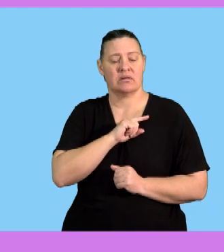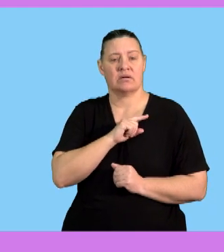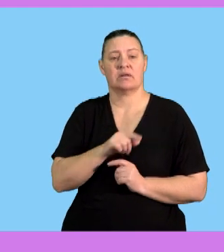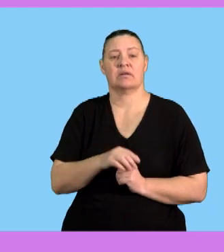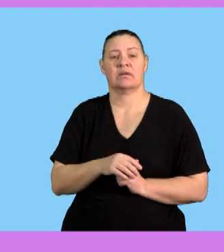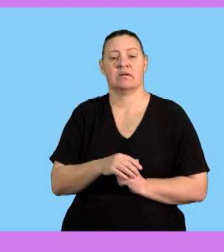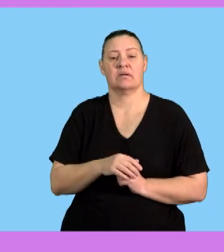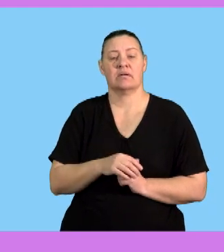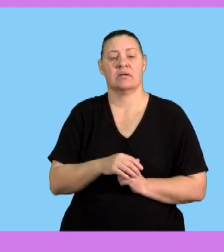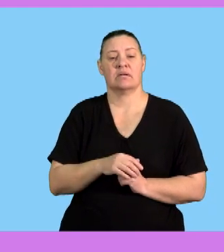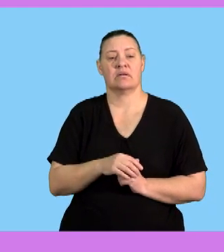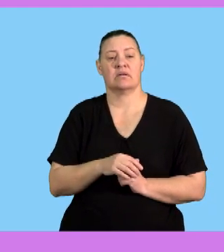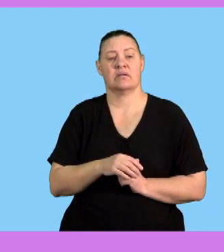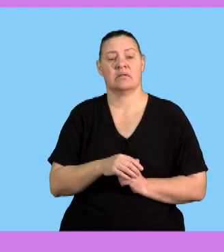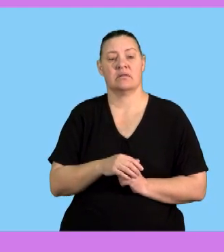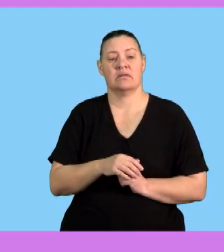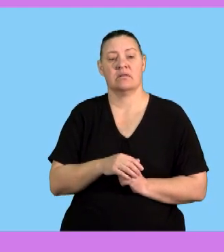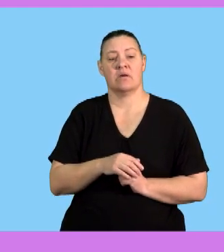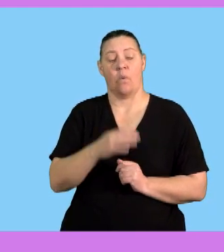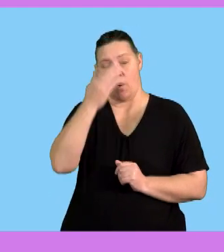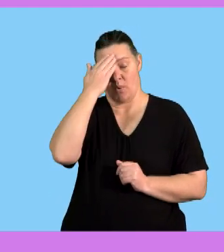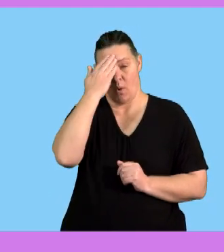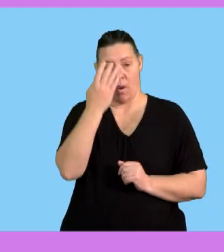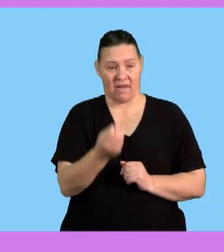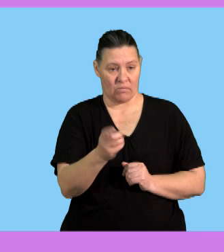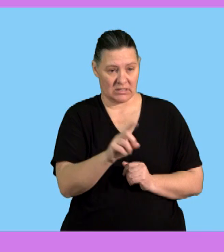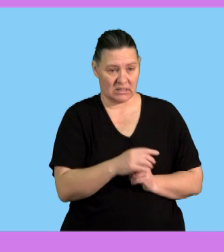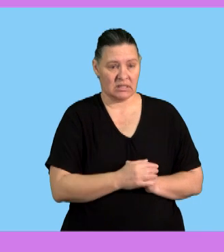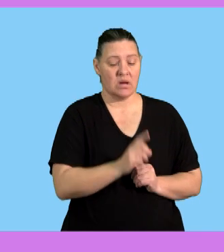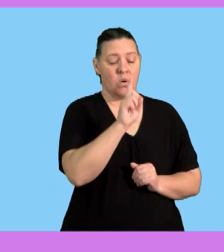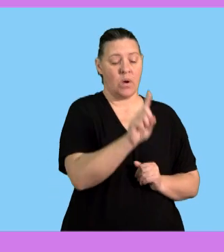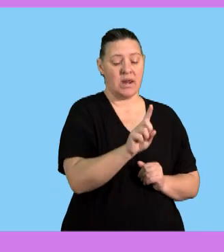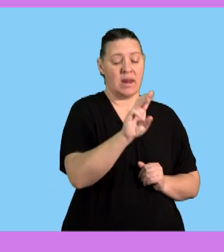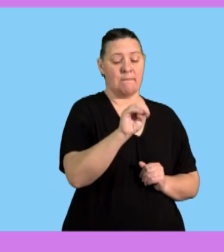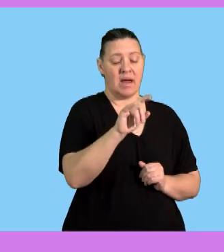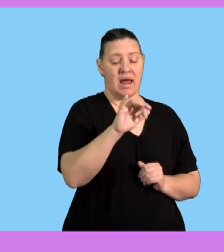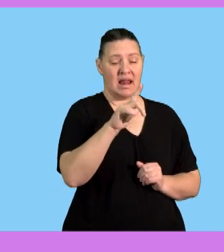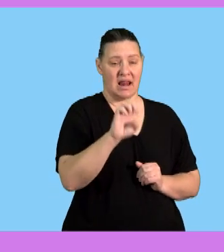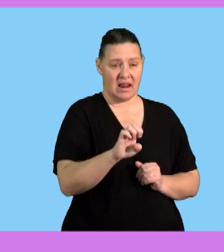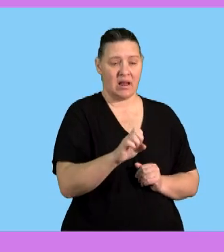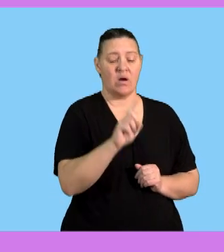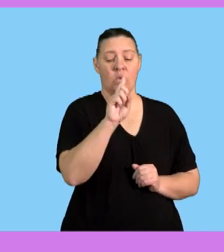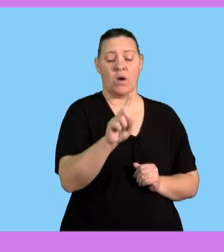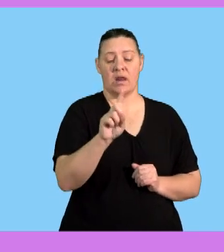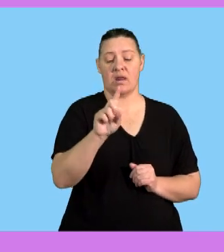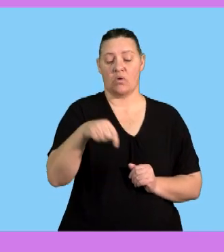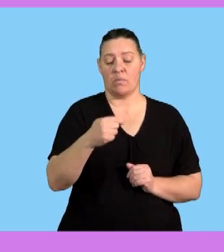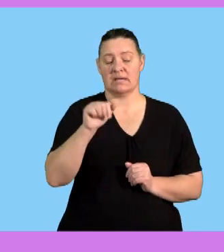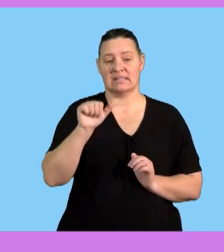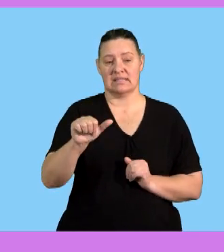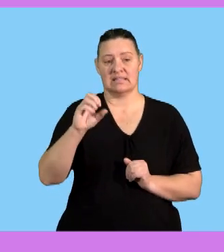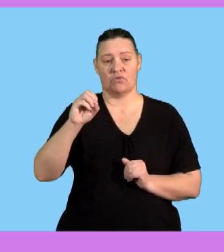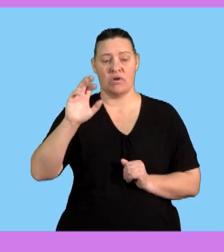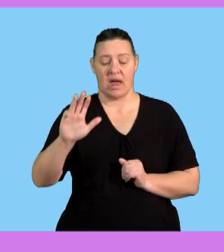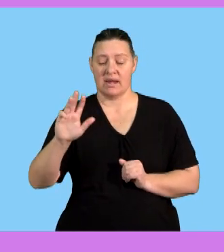repetition. Now let's have what we know. We know that it's 1 mile is equals to